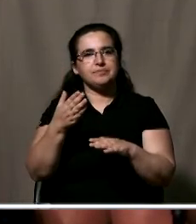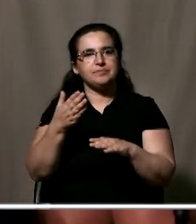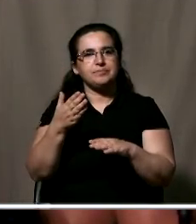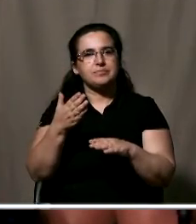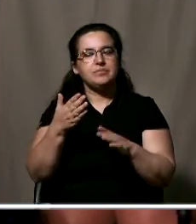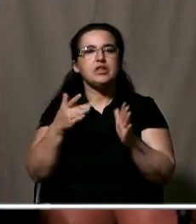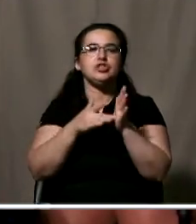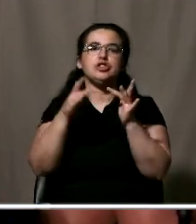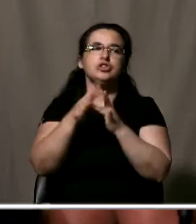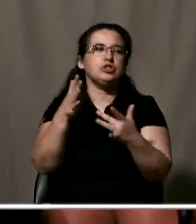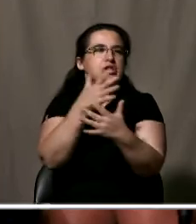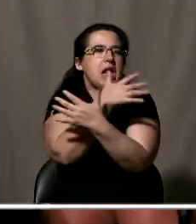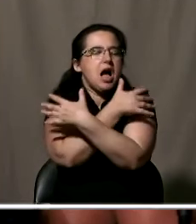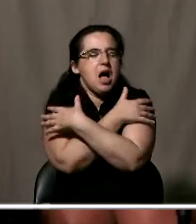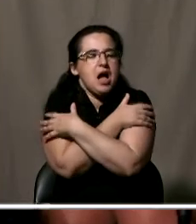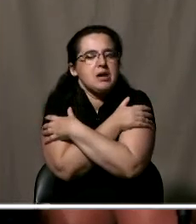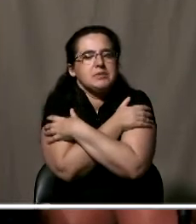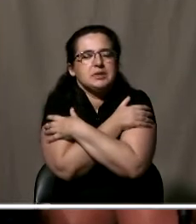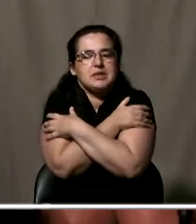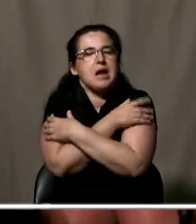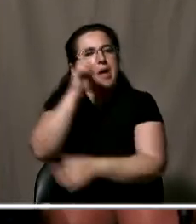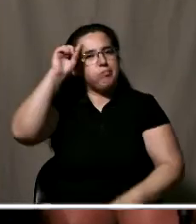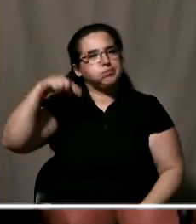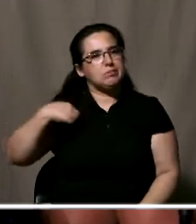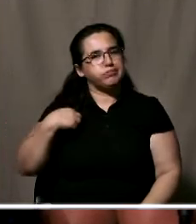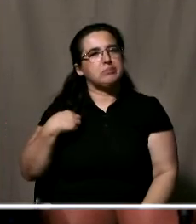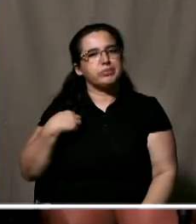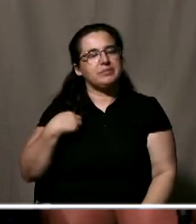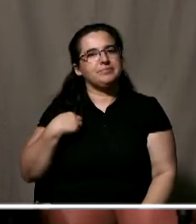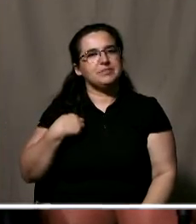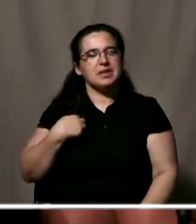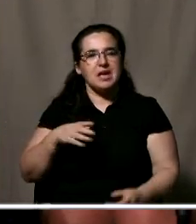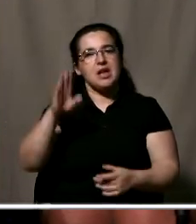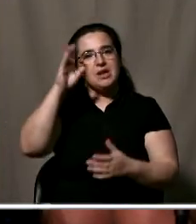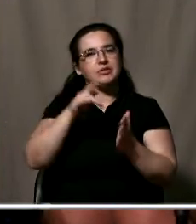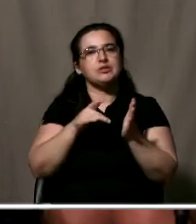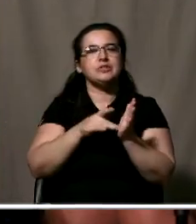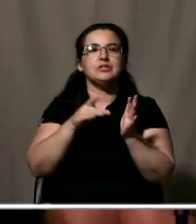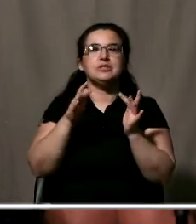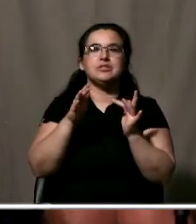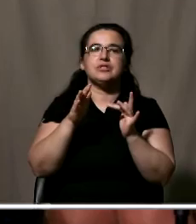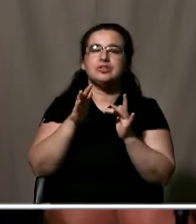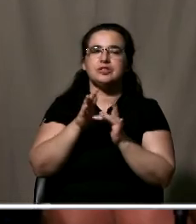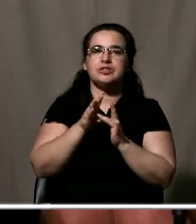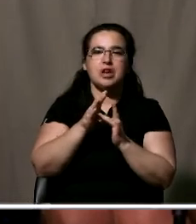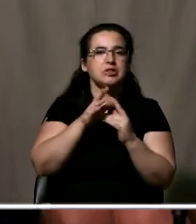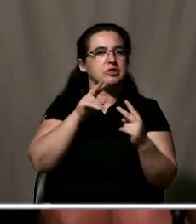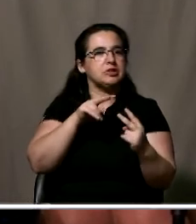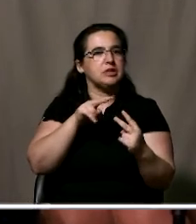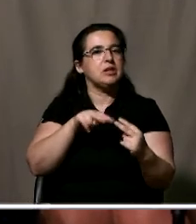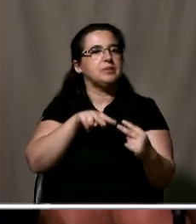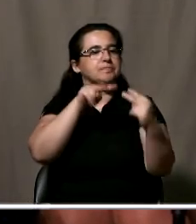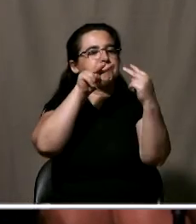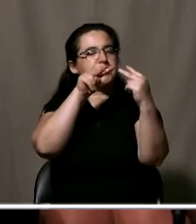his arms. Ter Jesus a abraçar-me nos seus braços. I know what it's like. Eu sei o que é. To by faith look into the arms of eyes